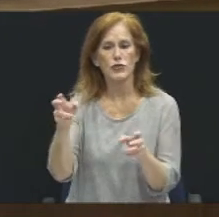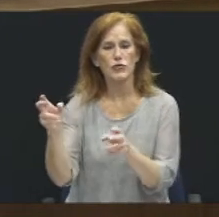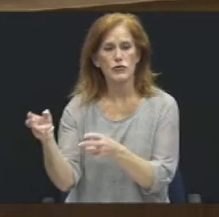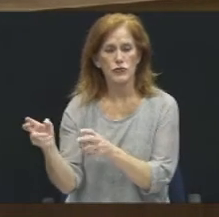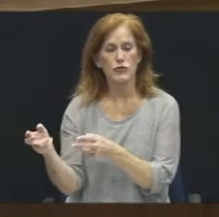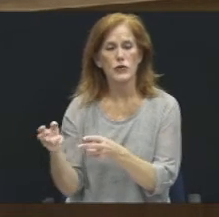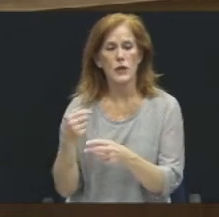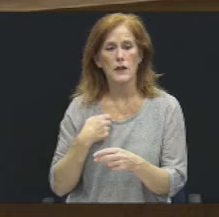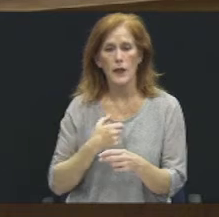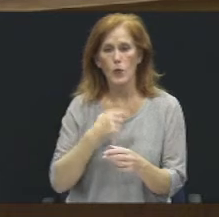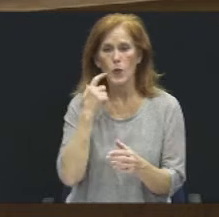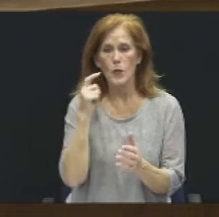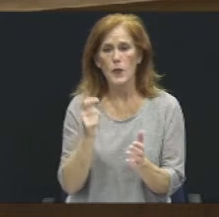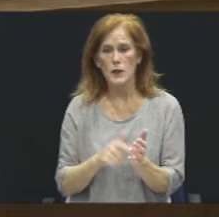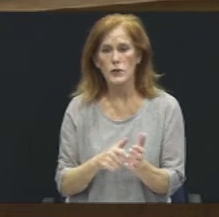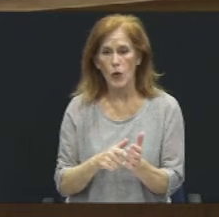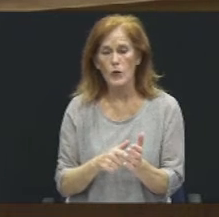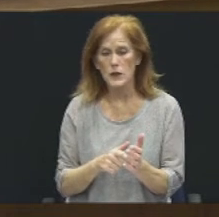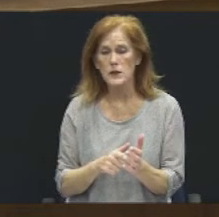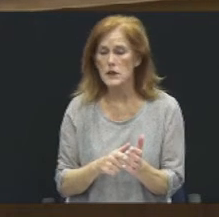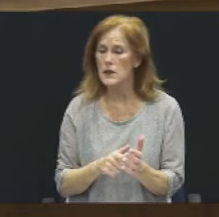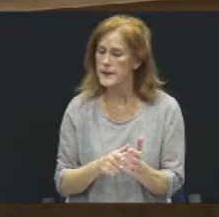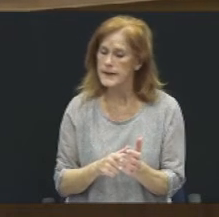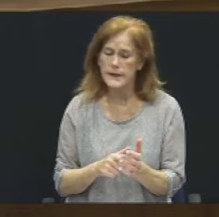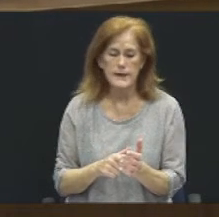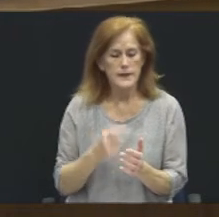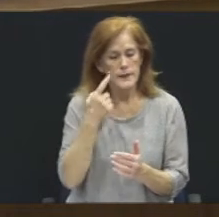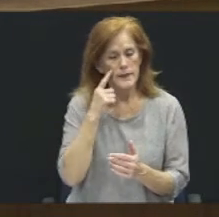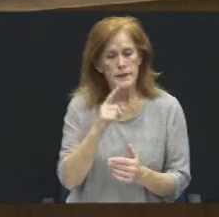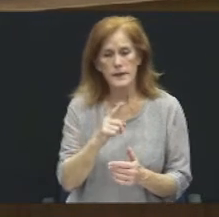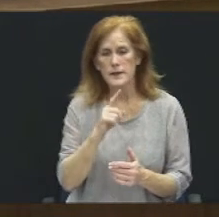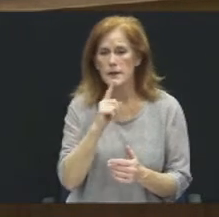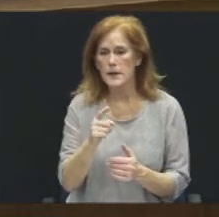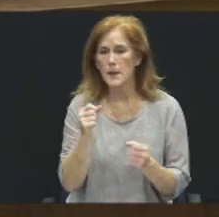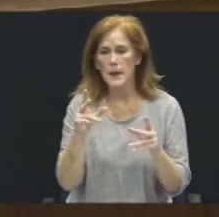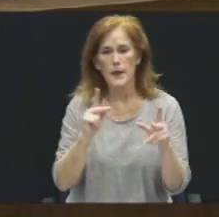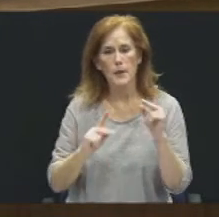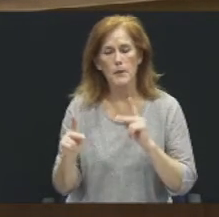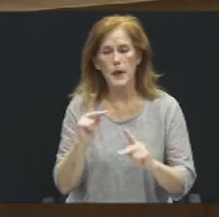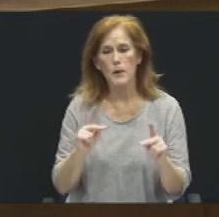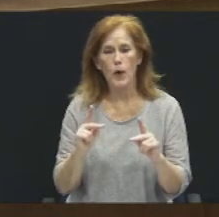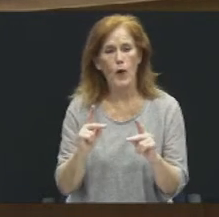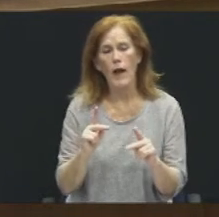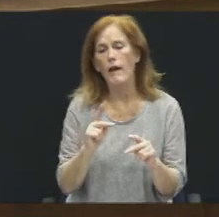you know, we're seeing a lot of unemployment. In past